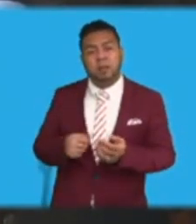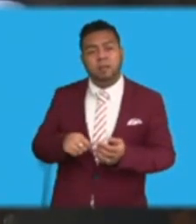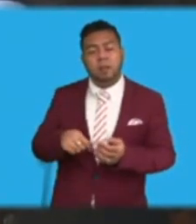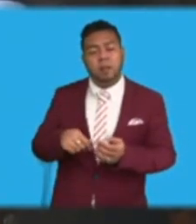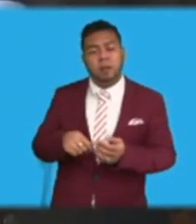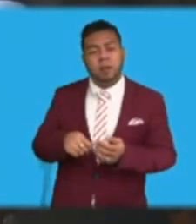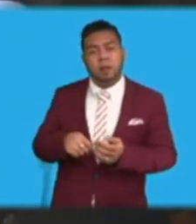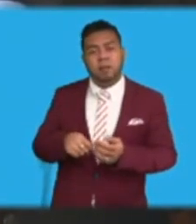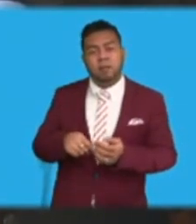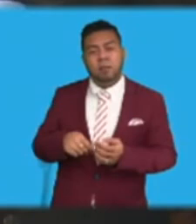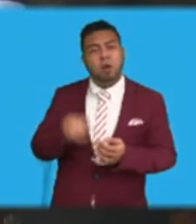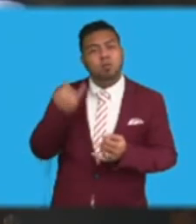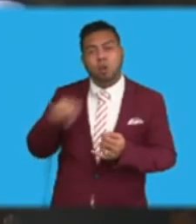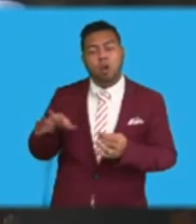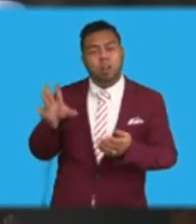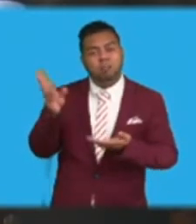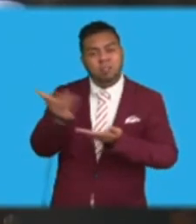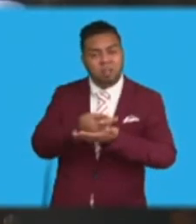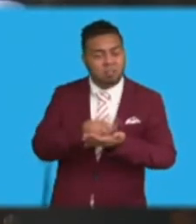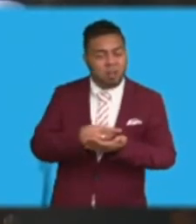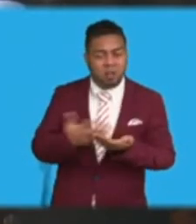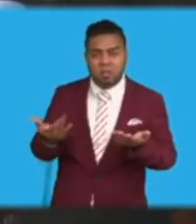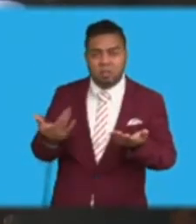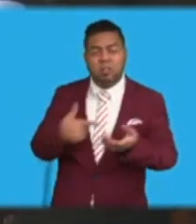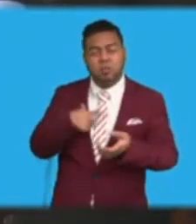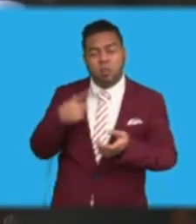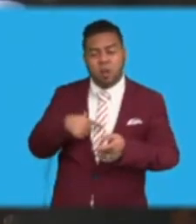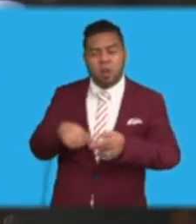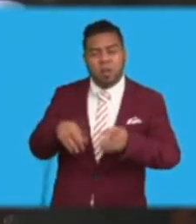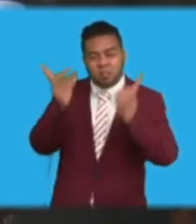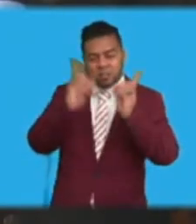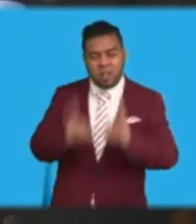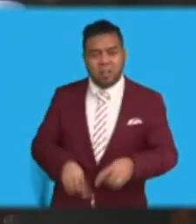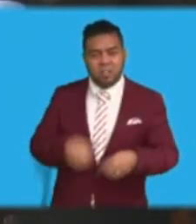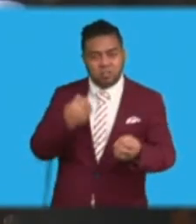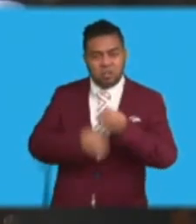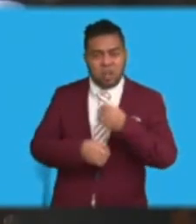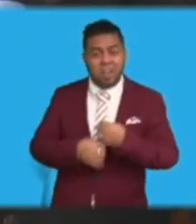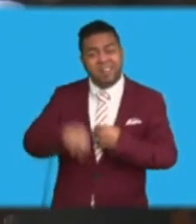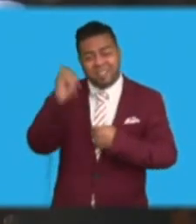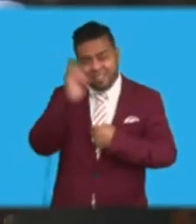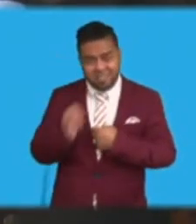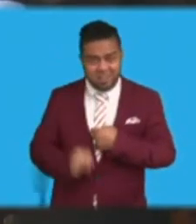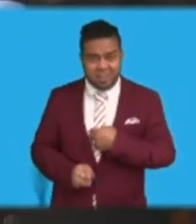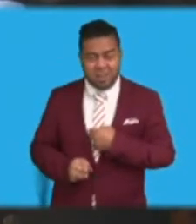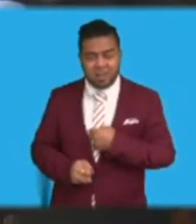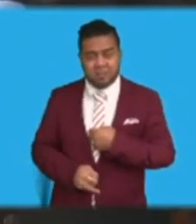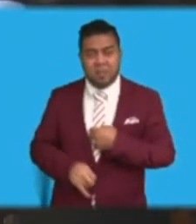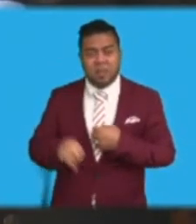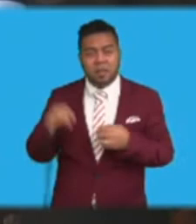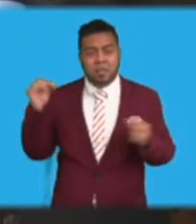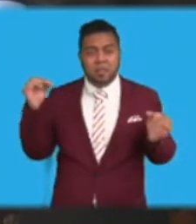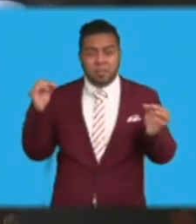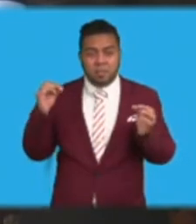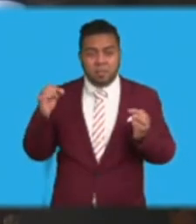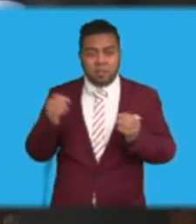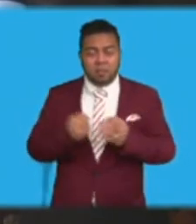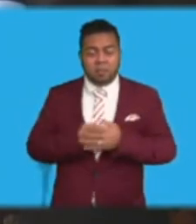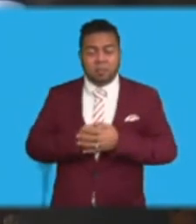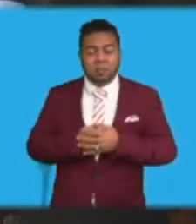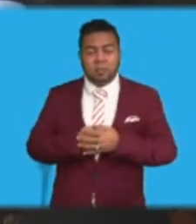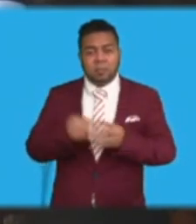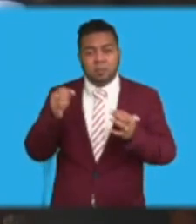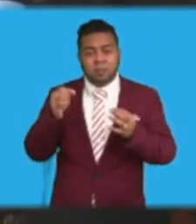surveying, giving wrong data to design engineers. In Italy, the Vajon Dam failed due to